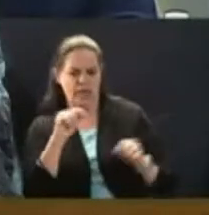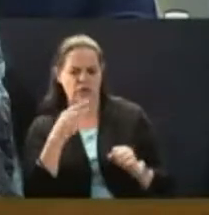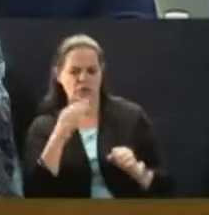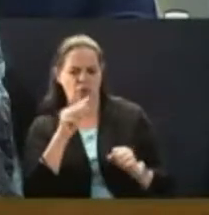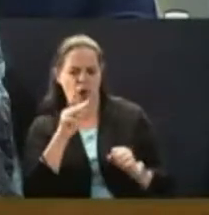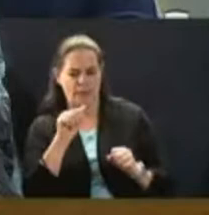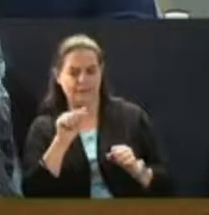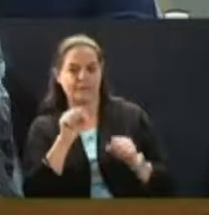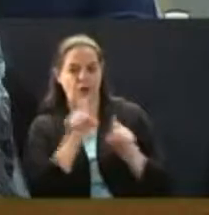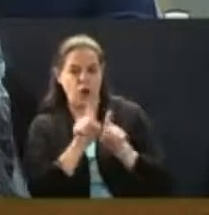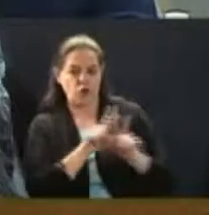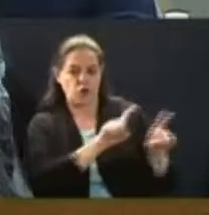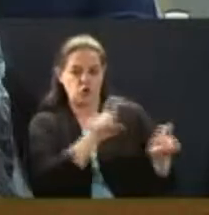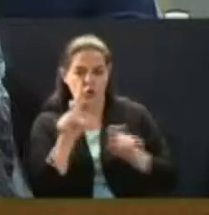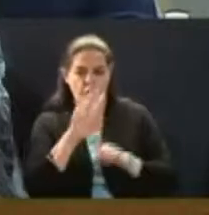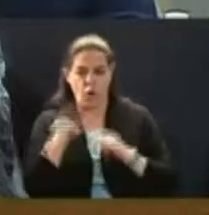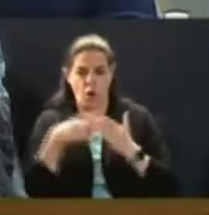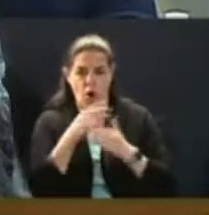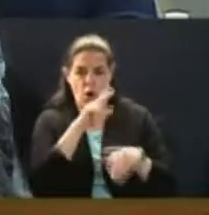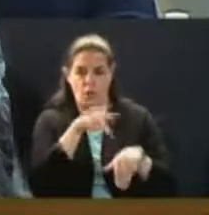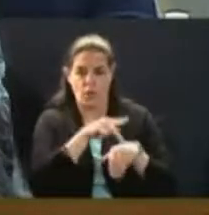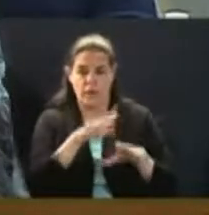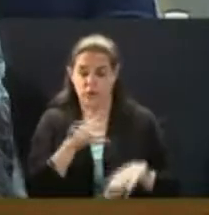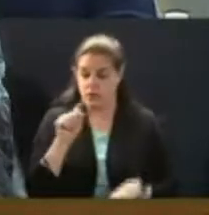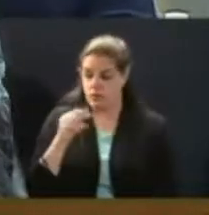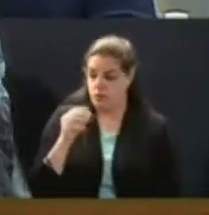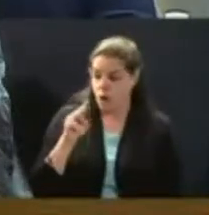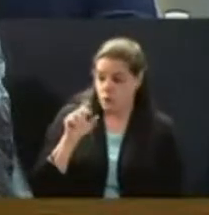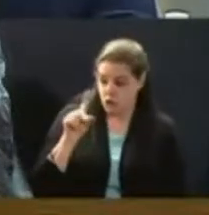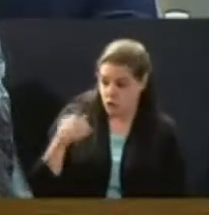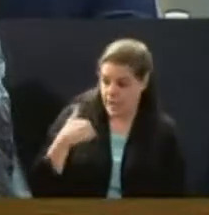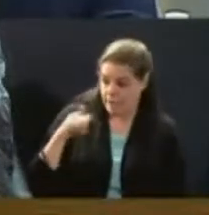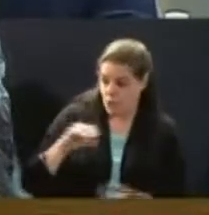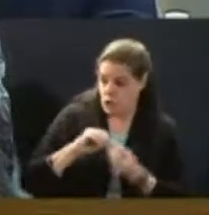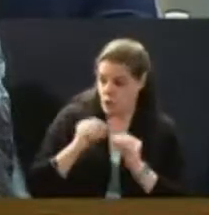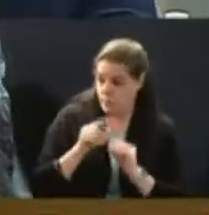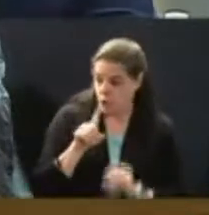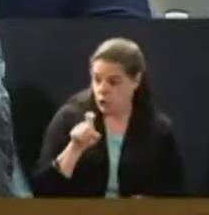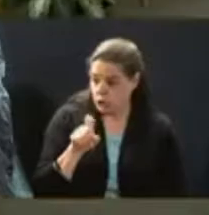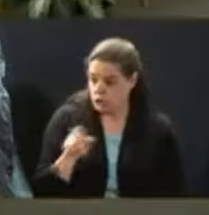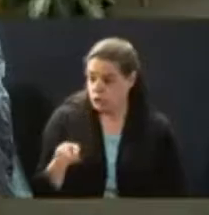of all principals. Mr. Thomas, do you have those numbers?